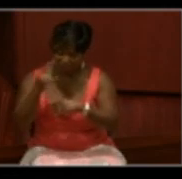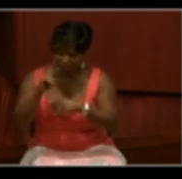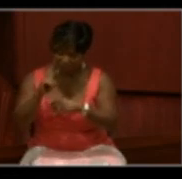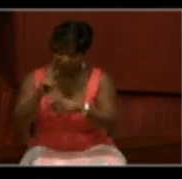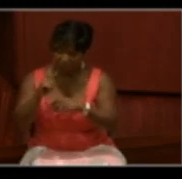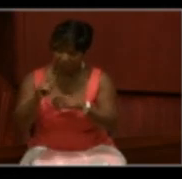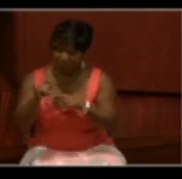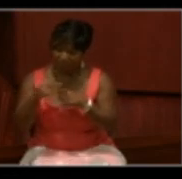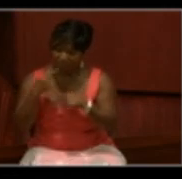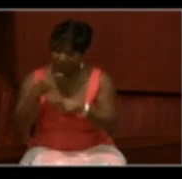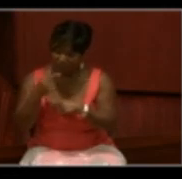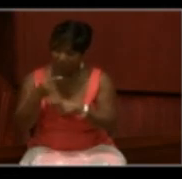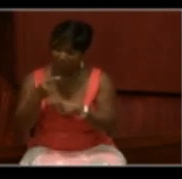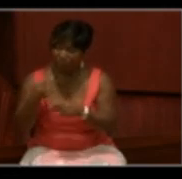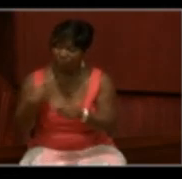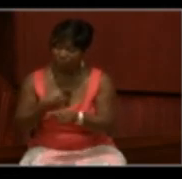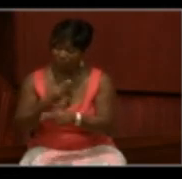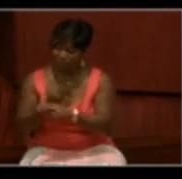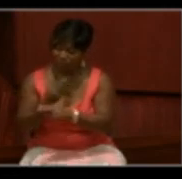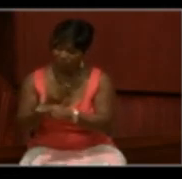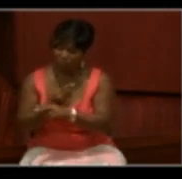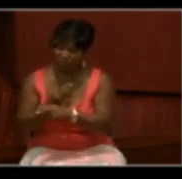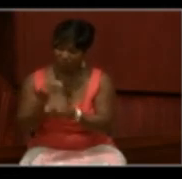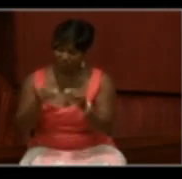to reconstruct this information.